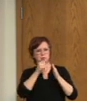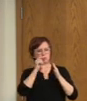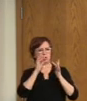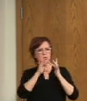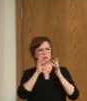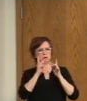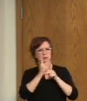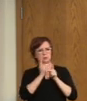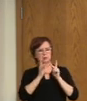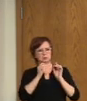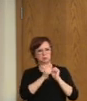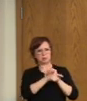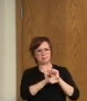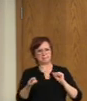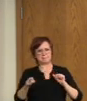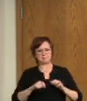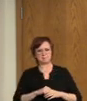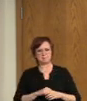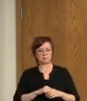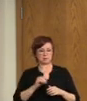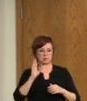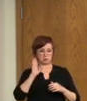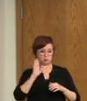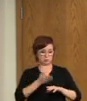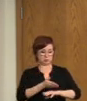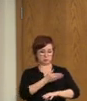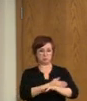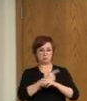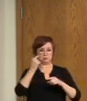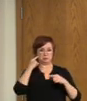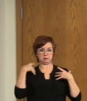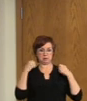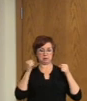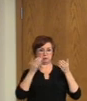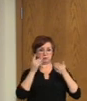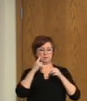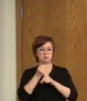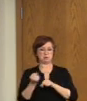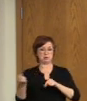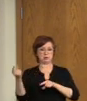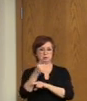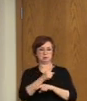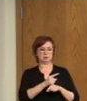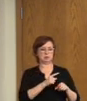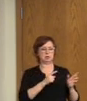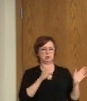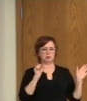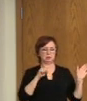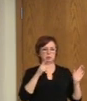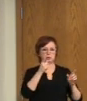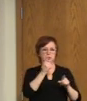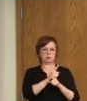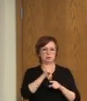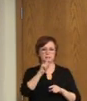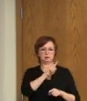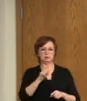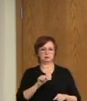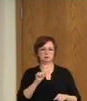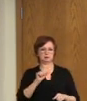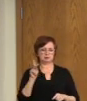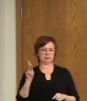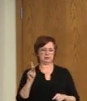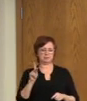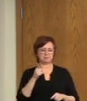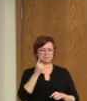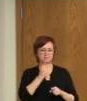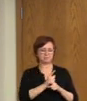2021, given the mental health impacts of this pandemic that we're seeing. Yeah, you're absolutely correct on this, Zach. There's certainly